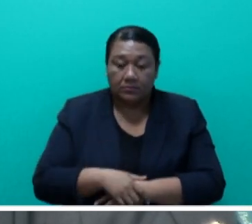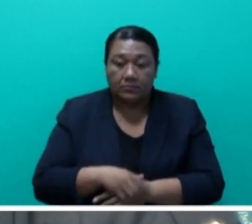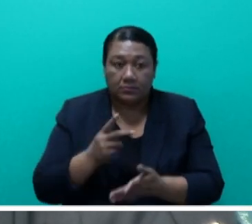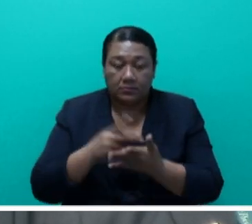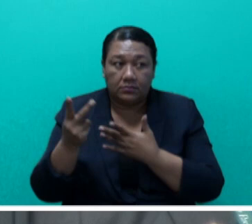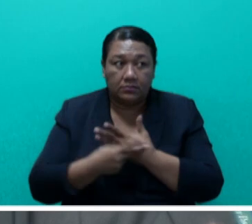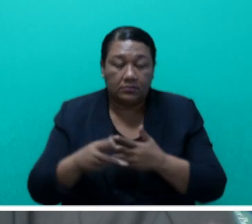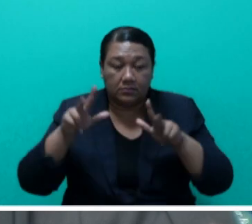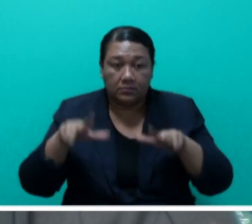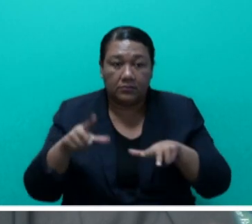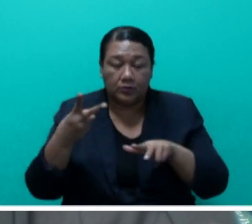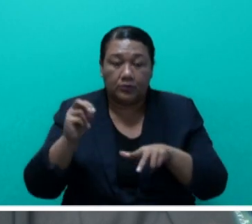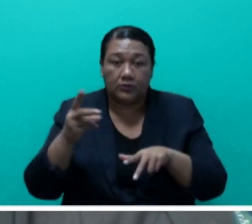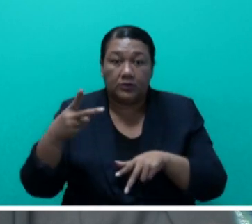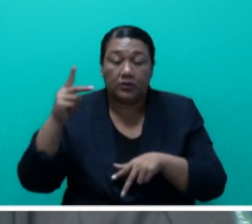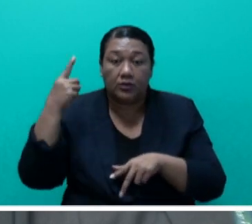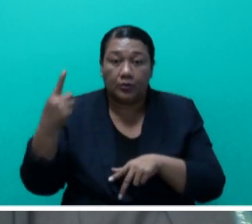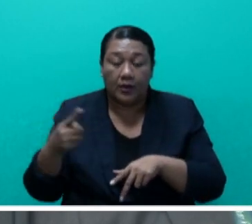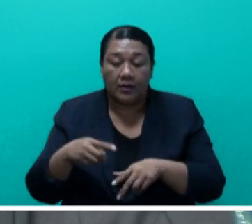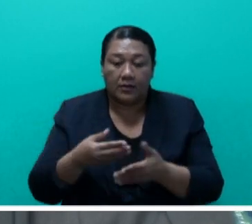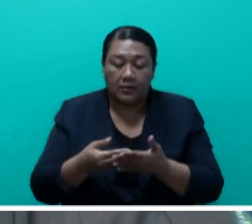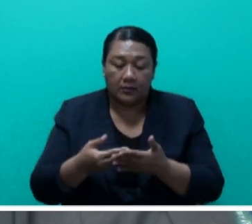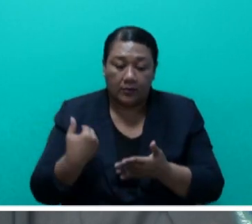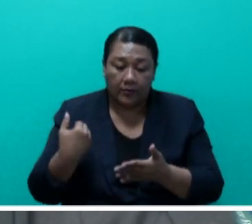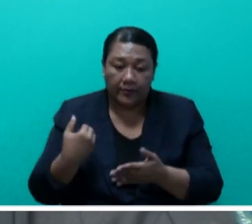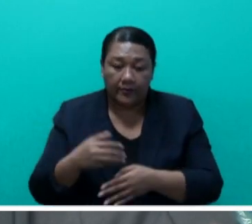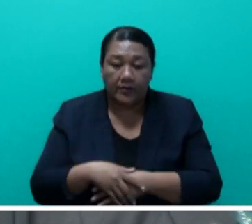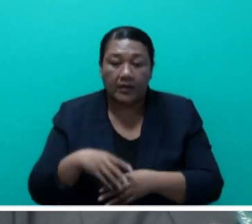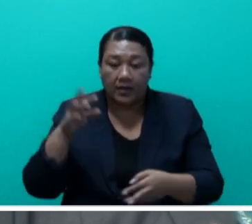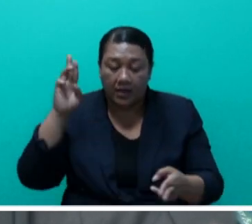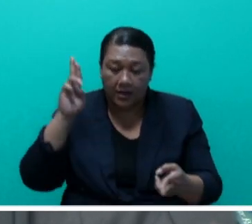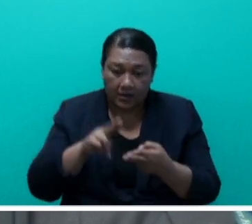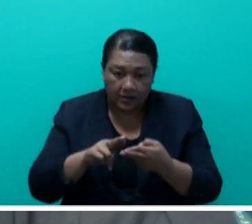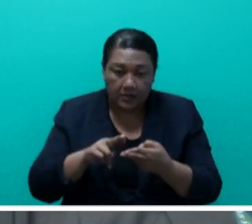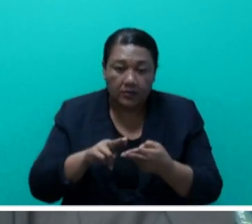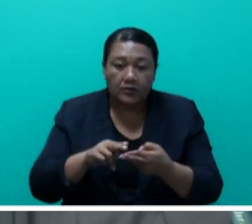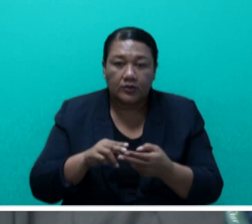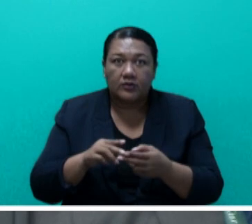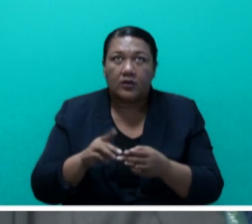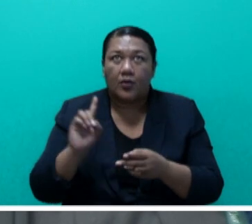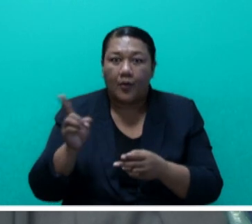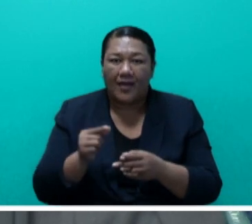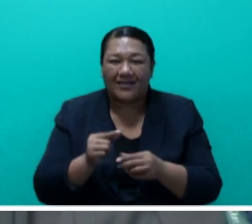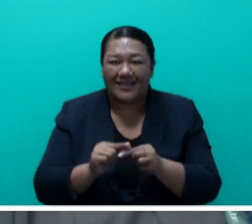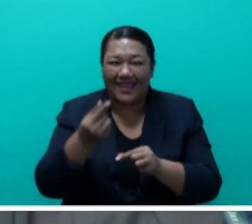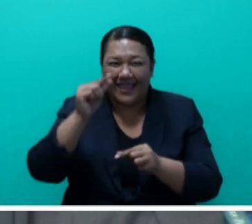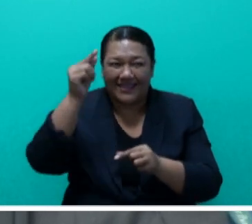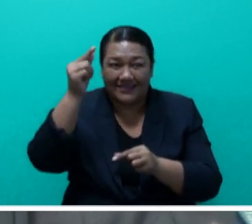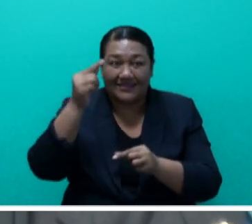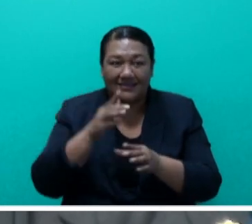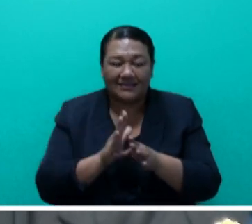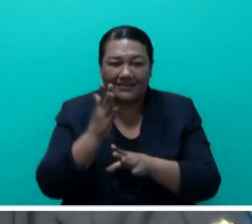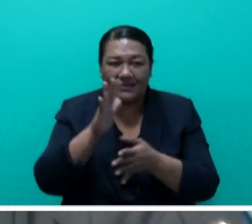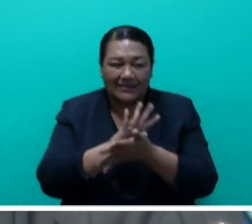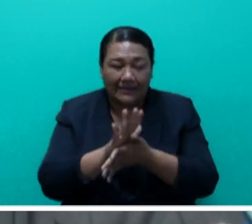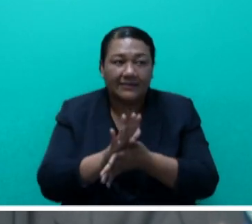in 2021 to remove and reduce emissions. Furthermore, the 30 million trees in